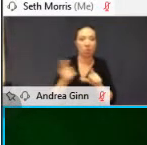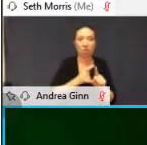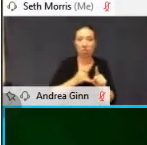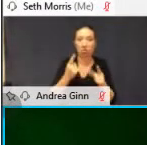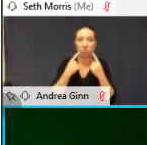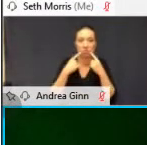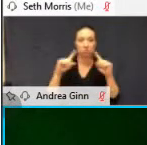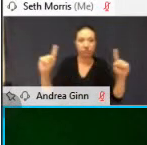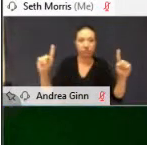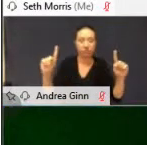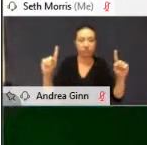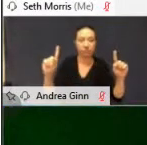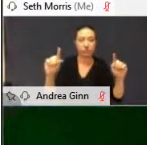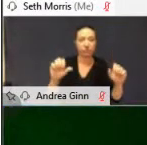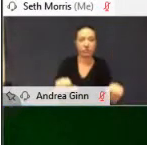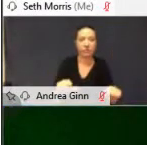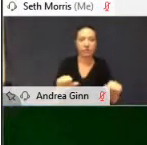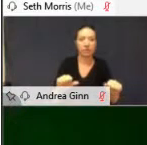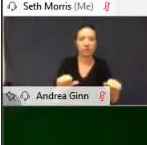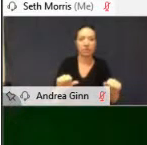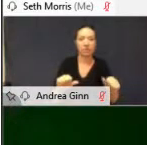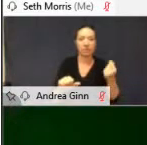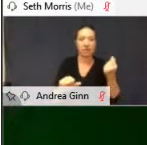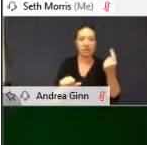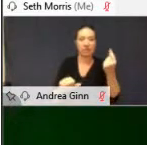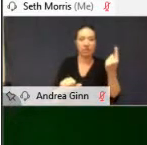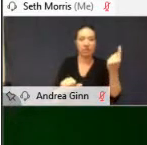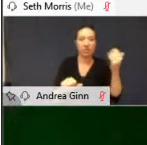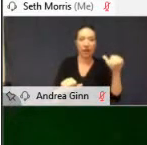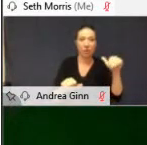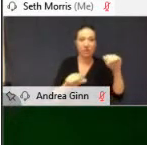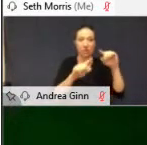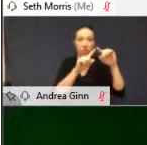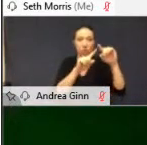to 23,000 more New Mexicans.